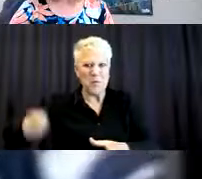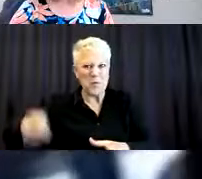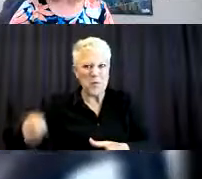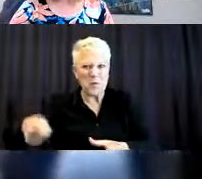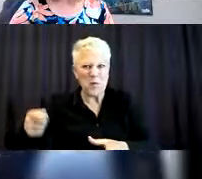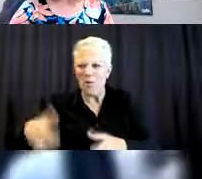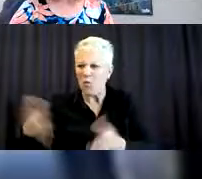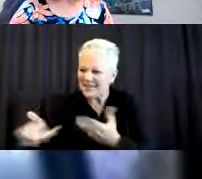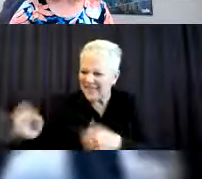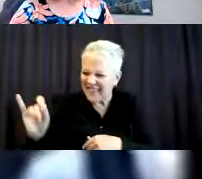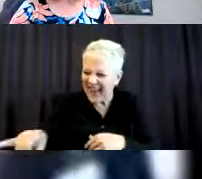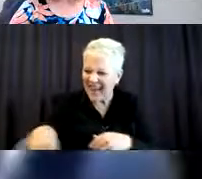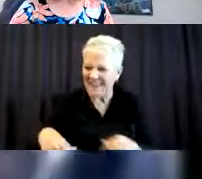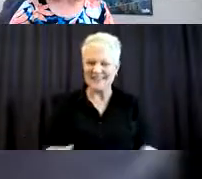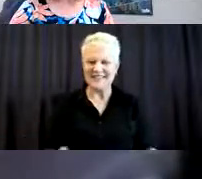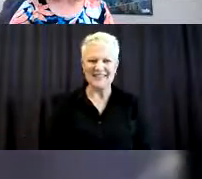that?